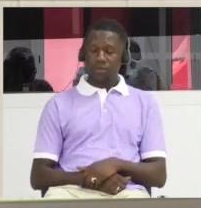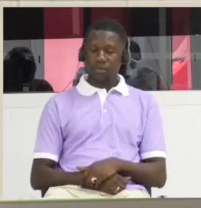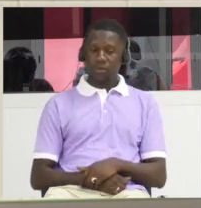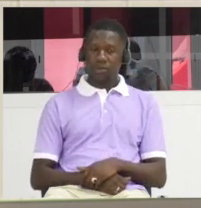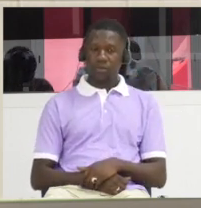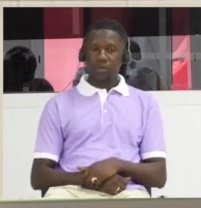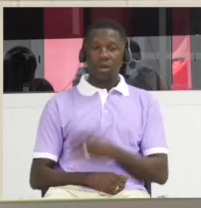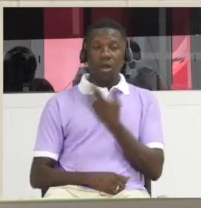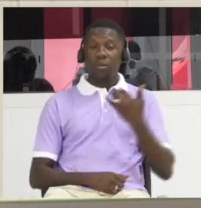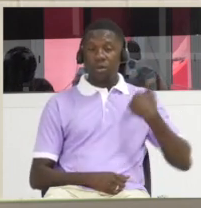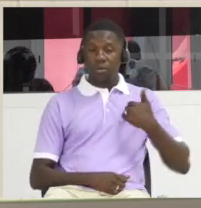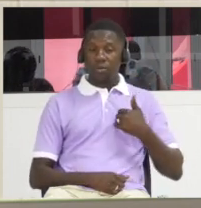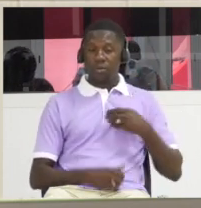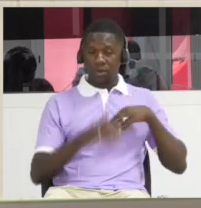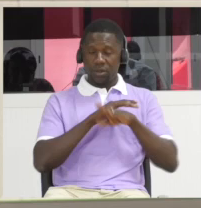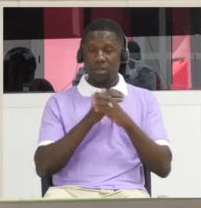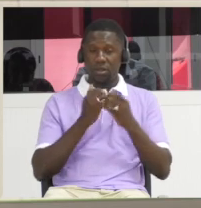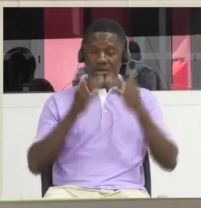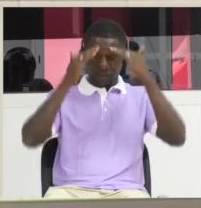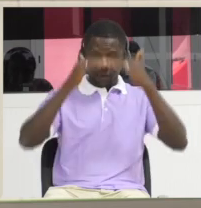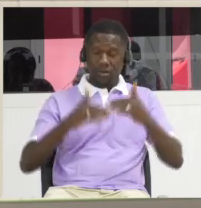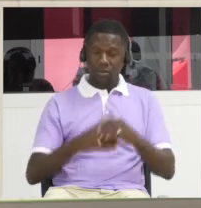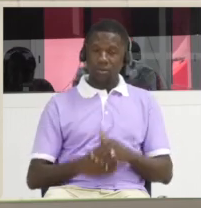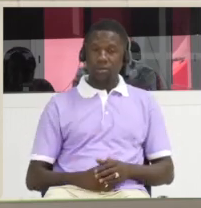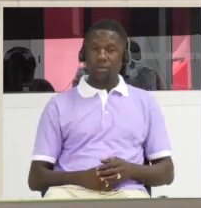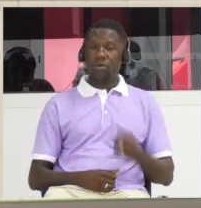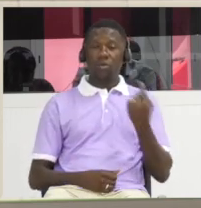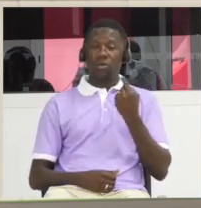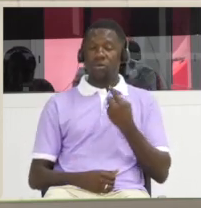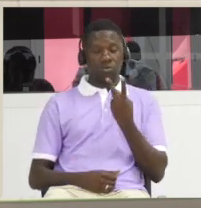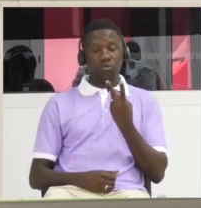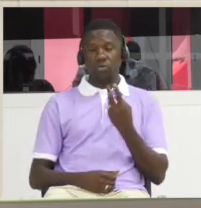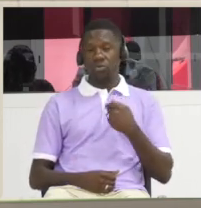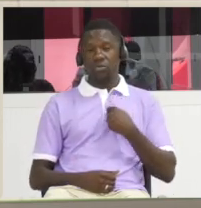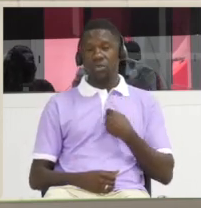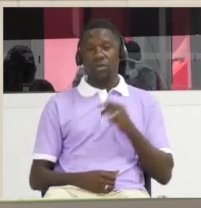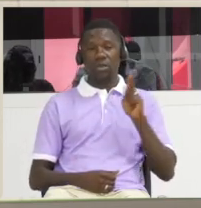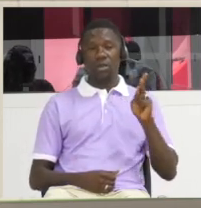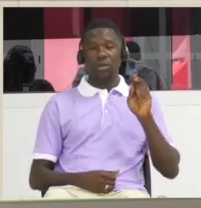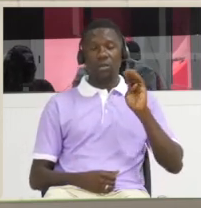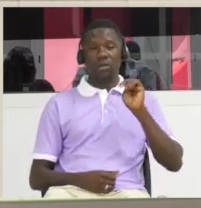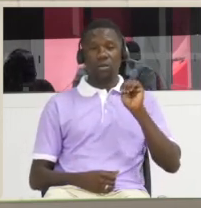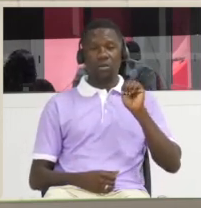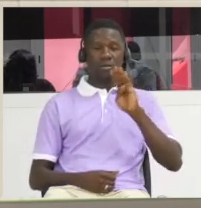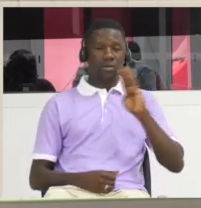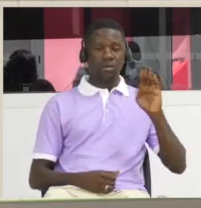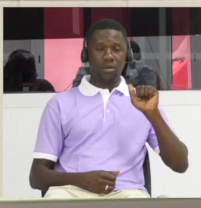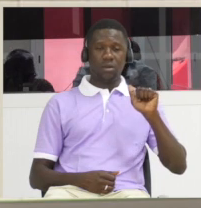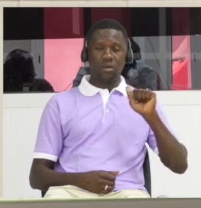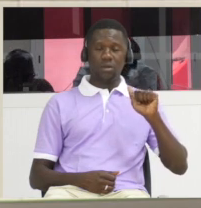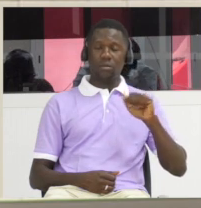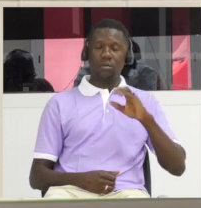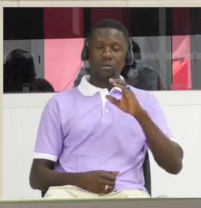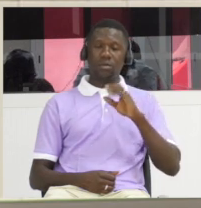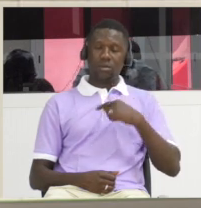How many people in the van? Only two of us, Kebasi and I. Yes. And then what happened? I think there were some soldiers also, one